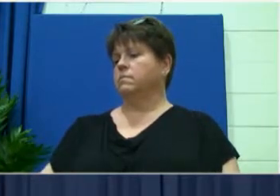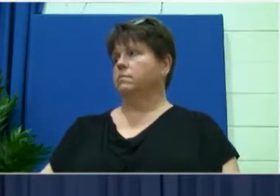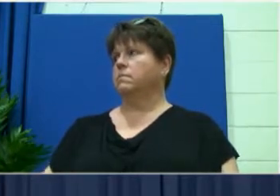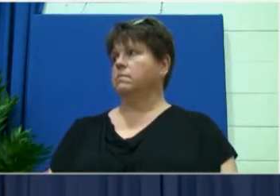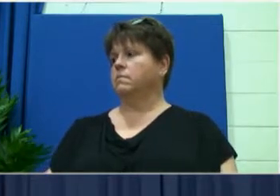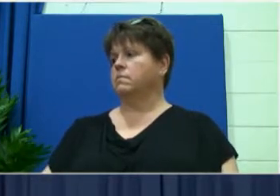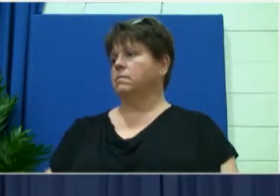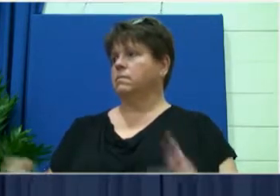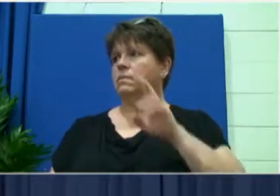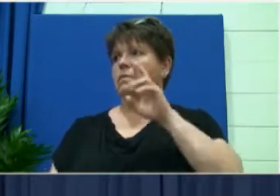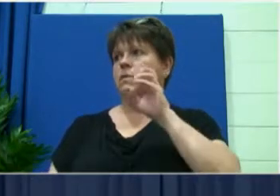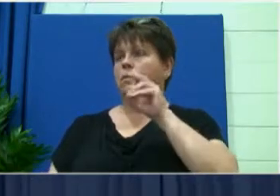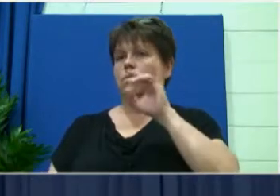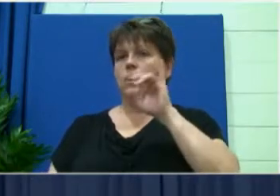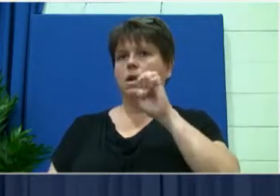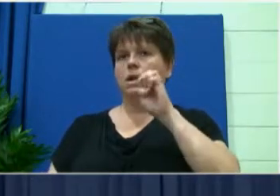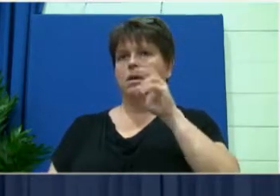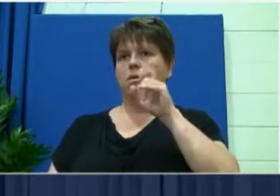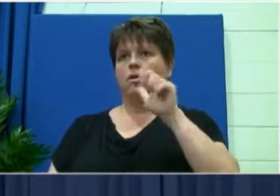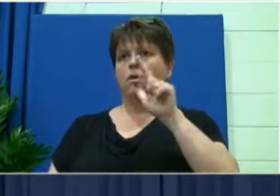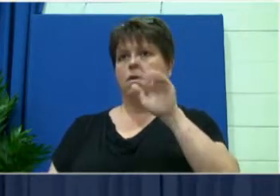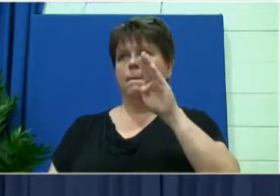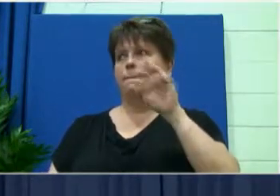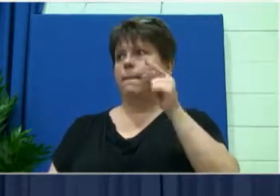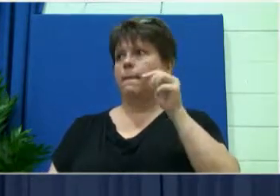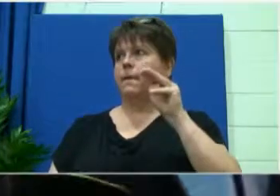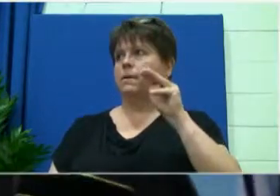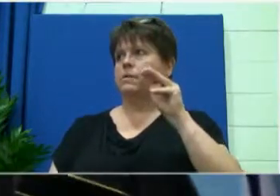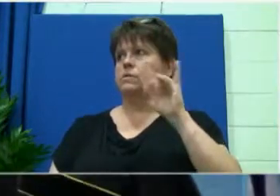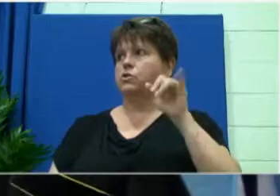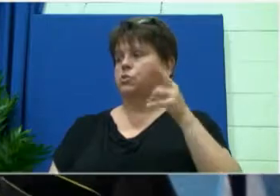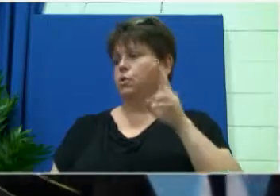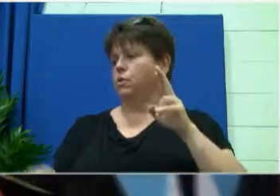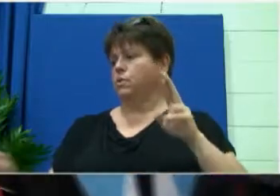Ronnie Earl Beeman, Jr.